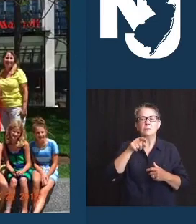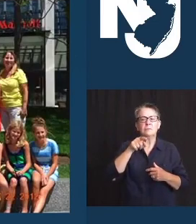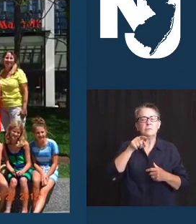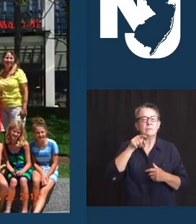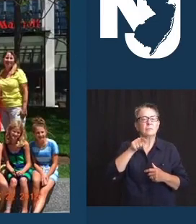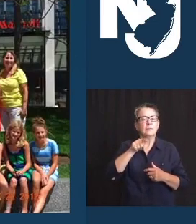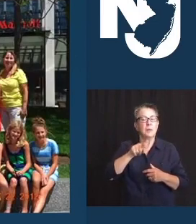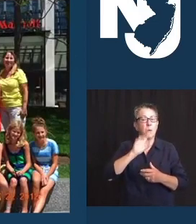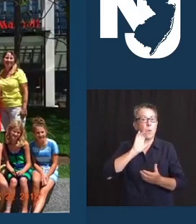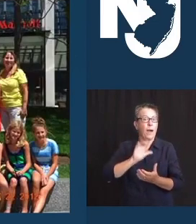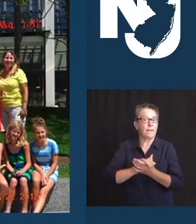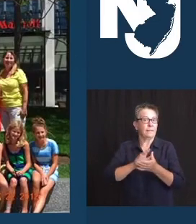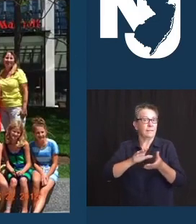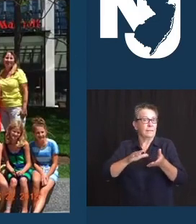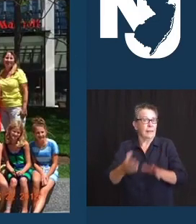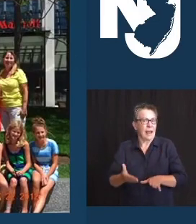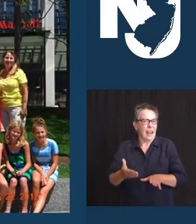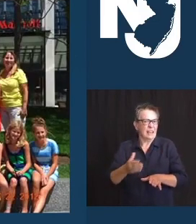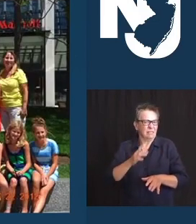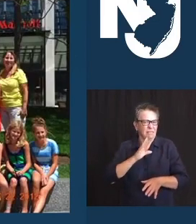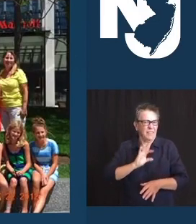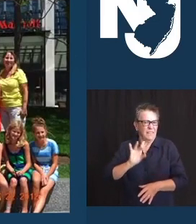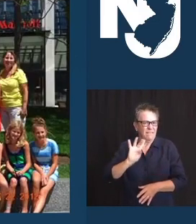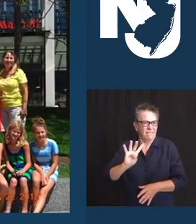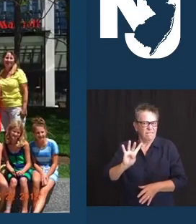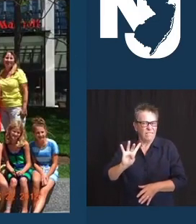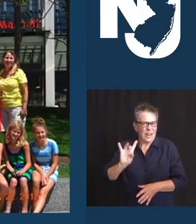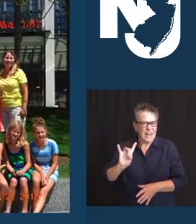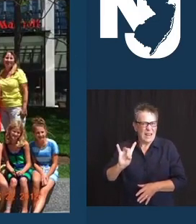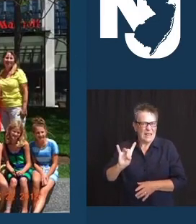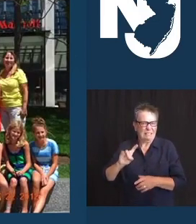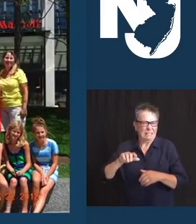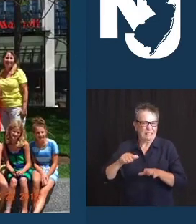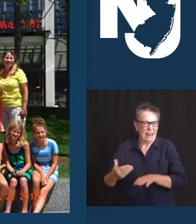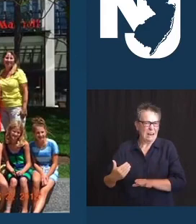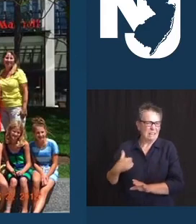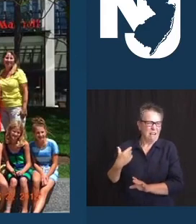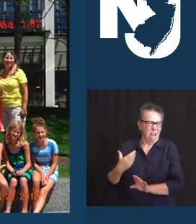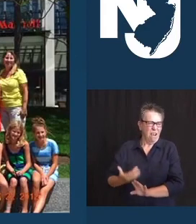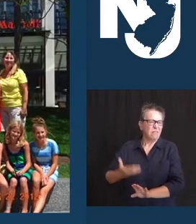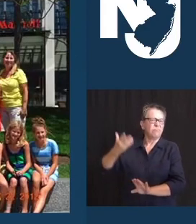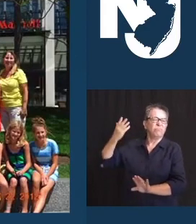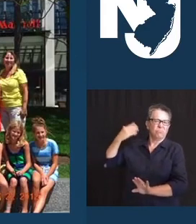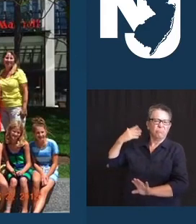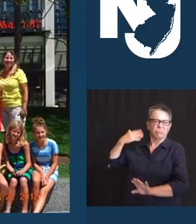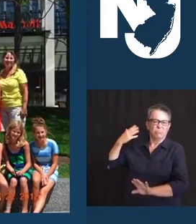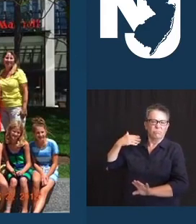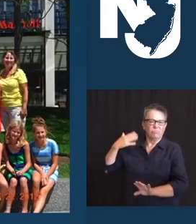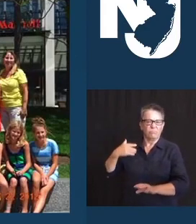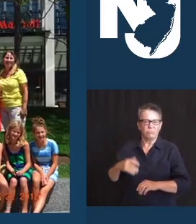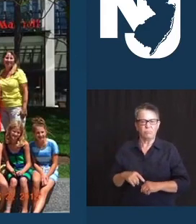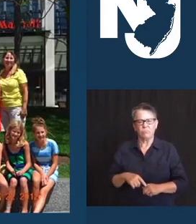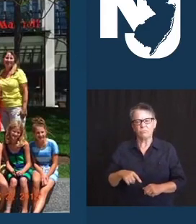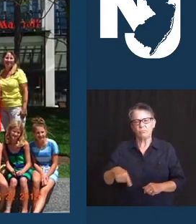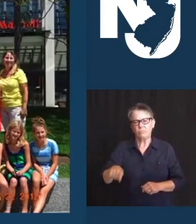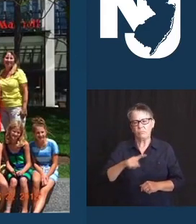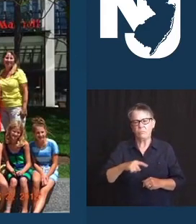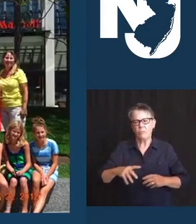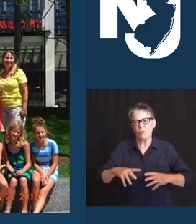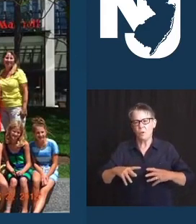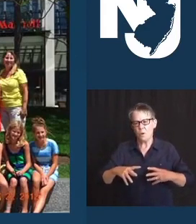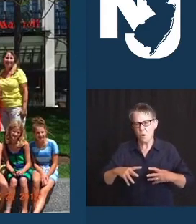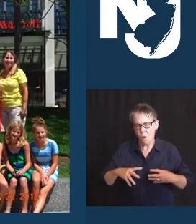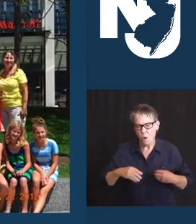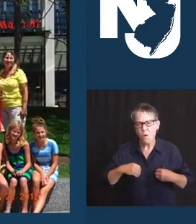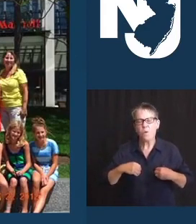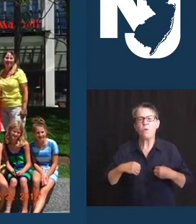Verona, and he was often in the greenhouses giving advice to novice gardeners and veteran horticulturists alike. Jack was